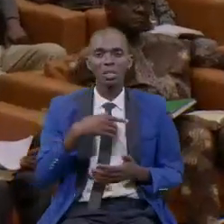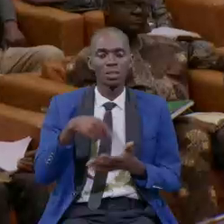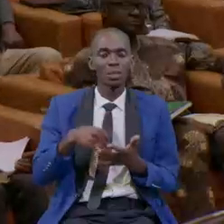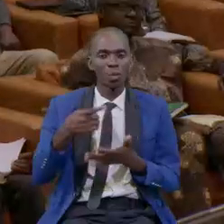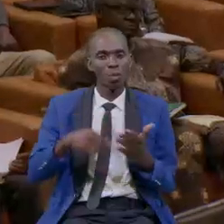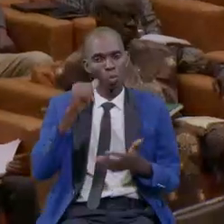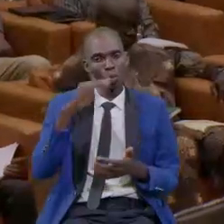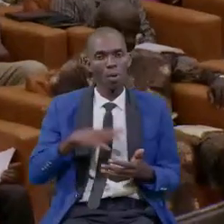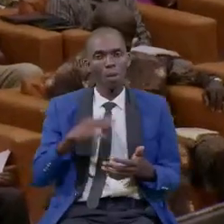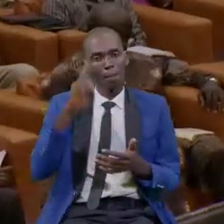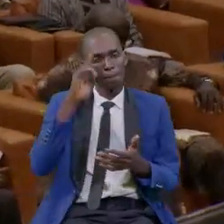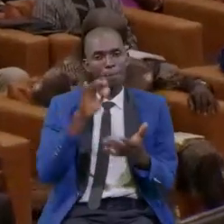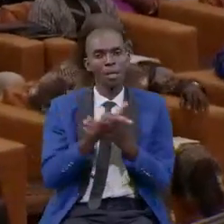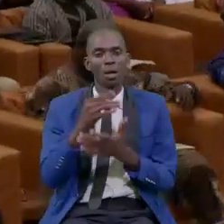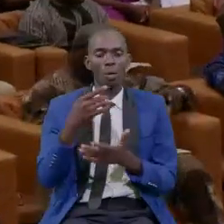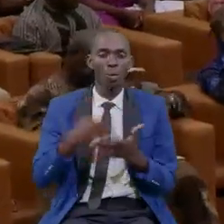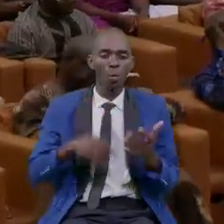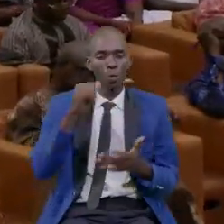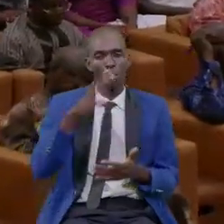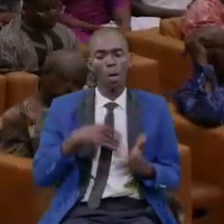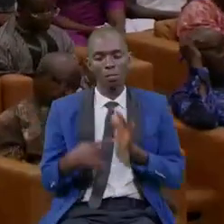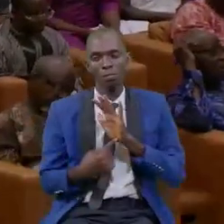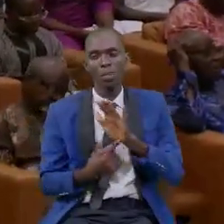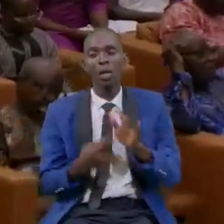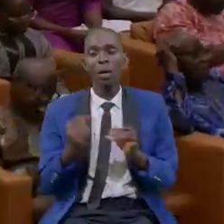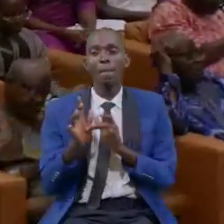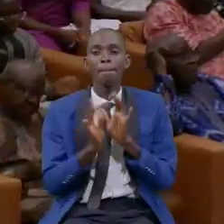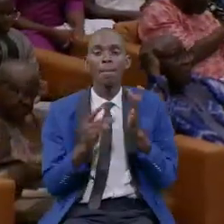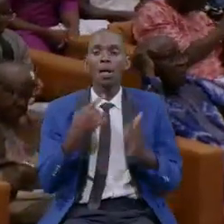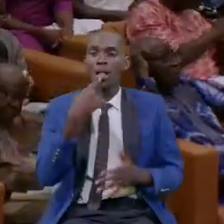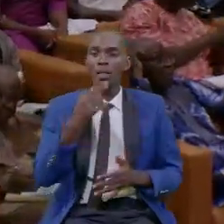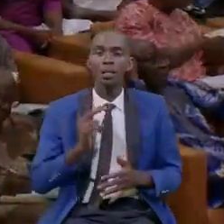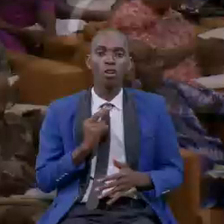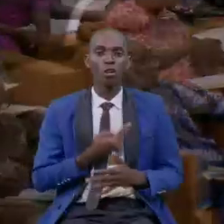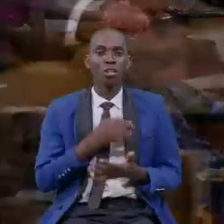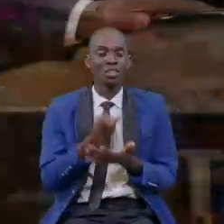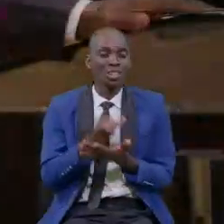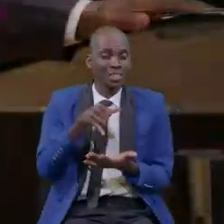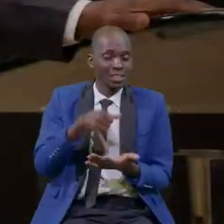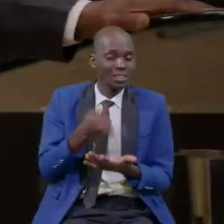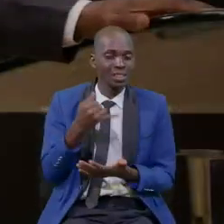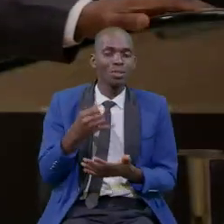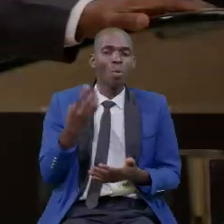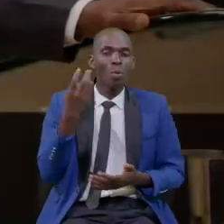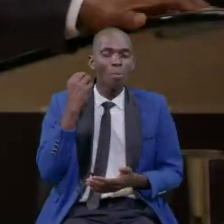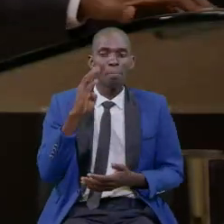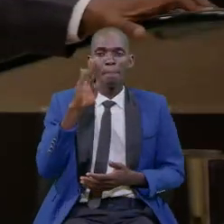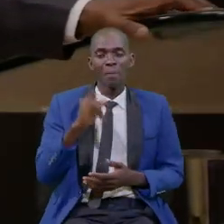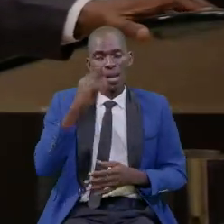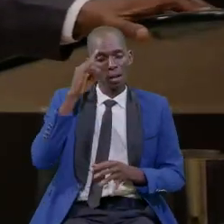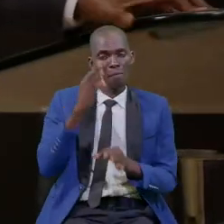And Hebrews 11 tells us, it's by faith he said that and